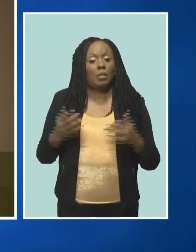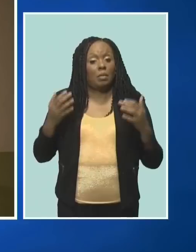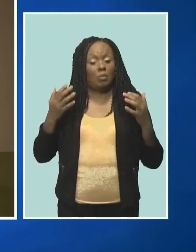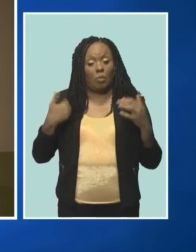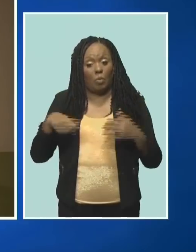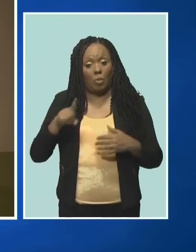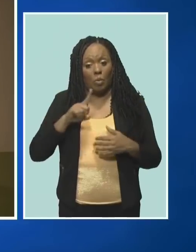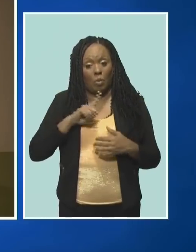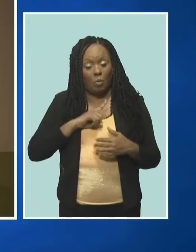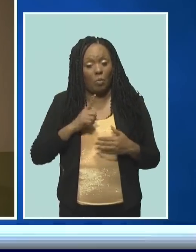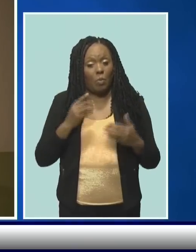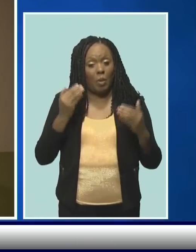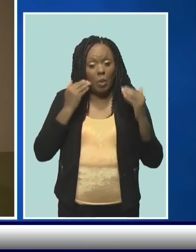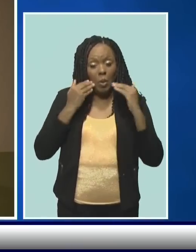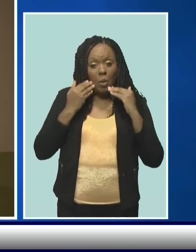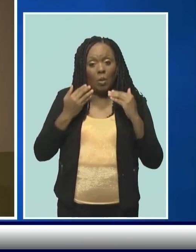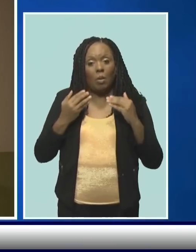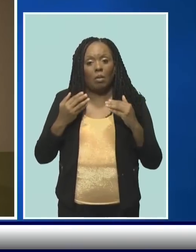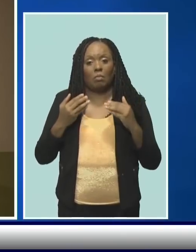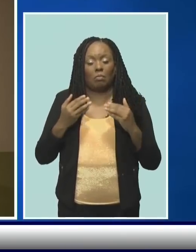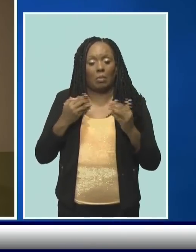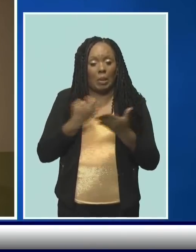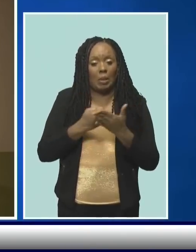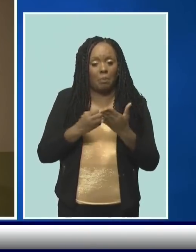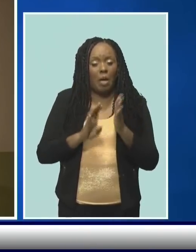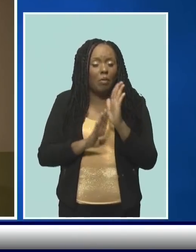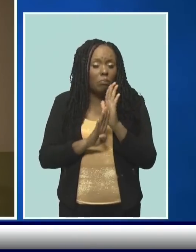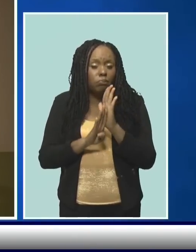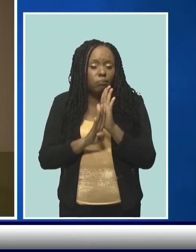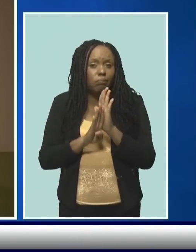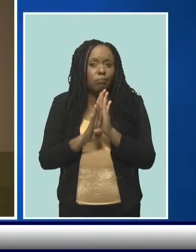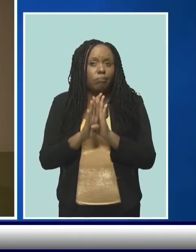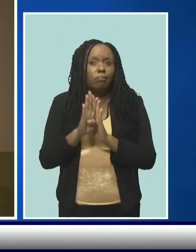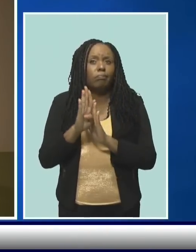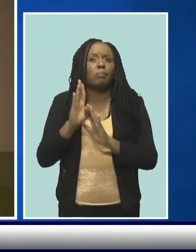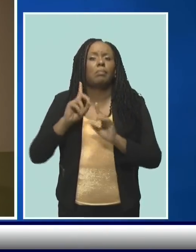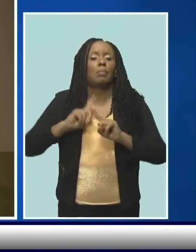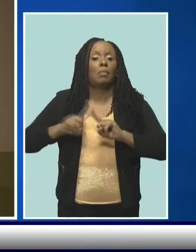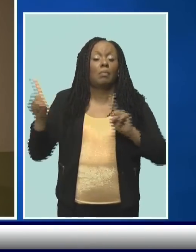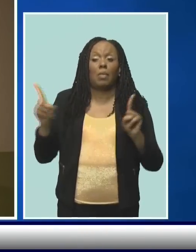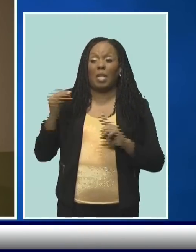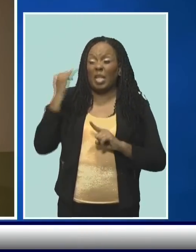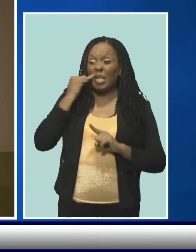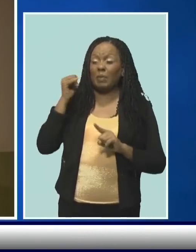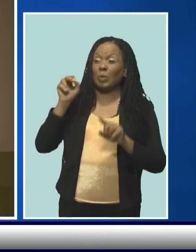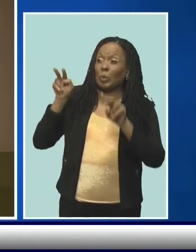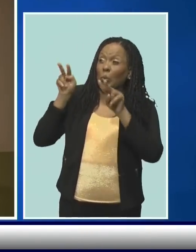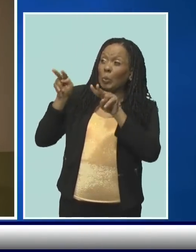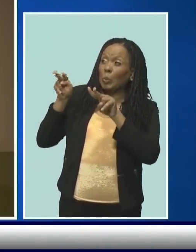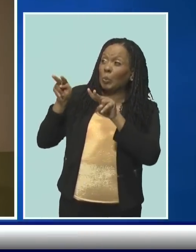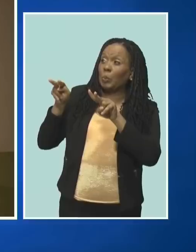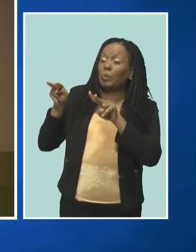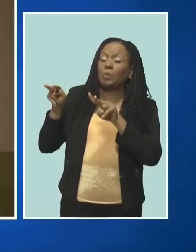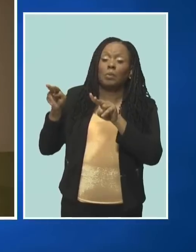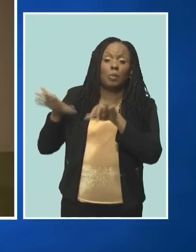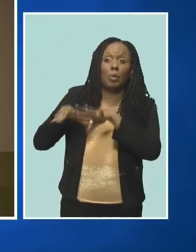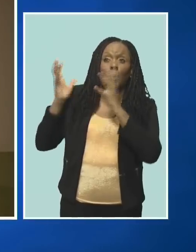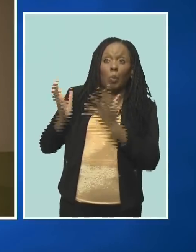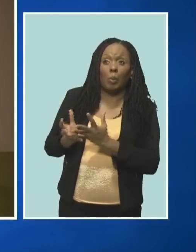and financial instability. Furthermore, as the global supplies chains